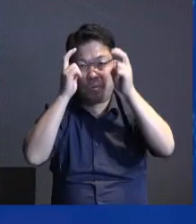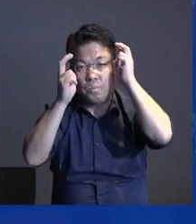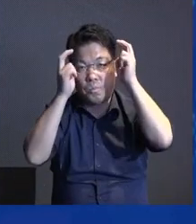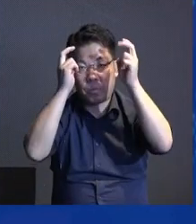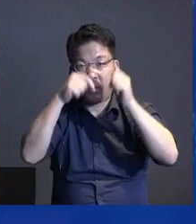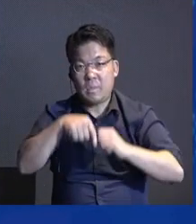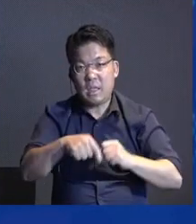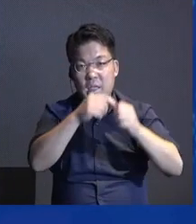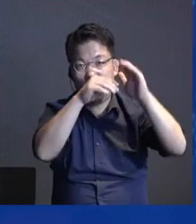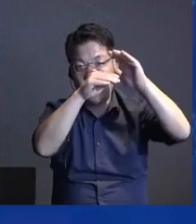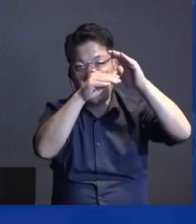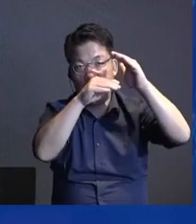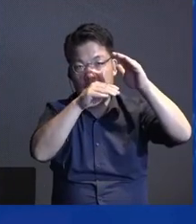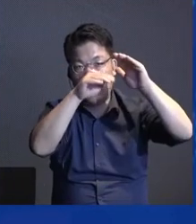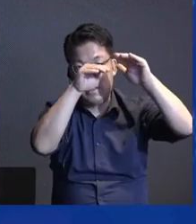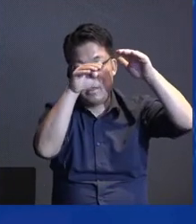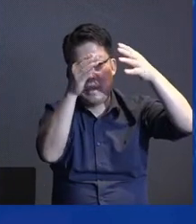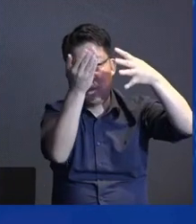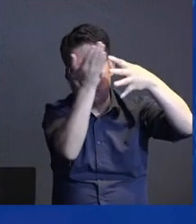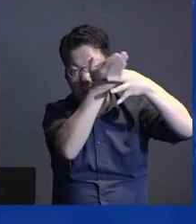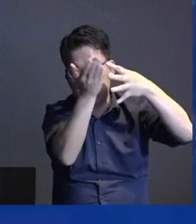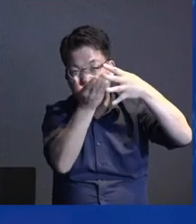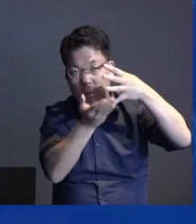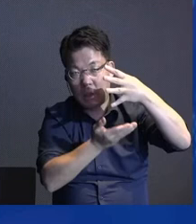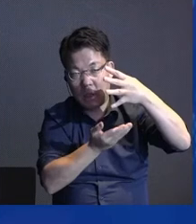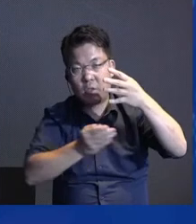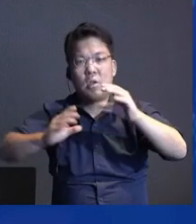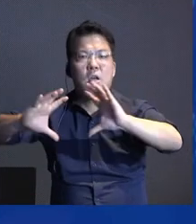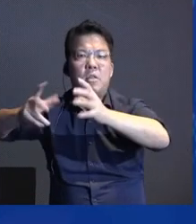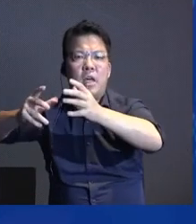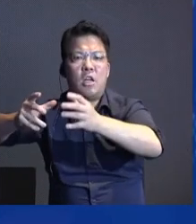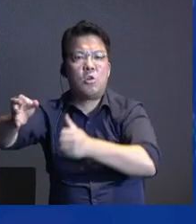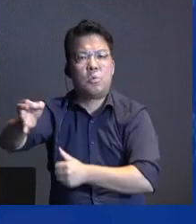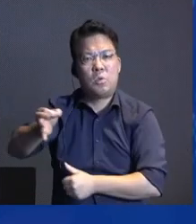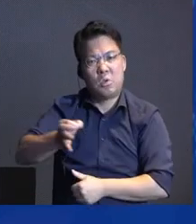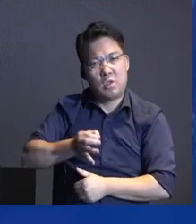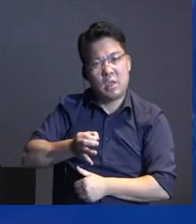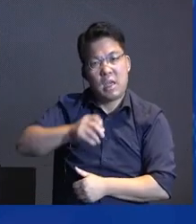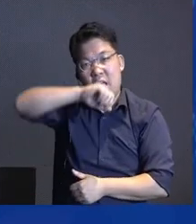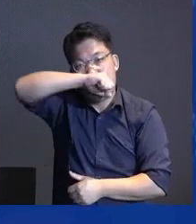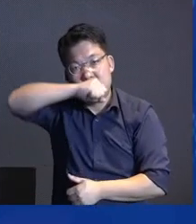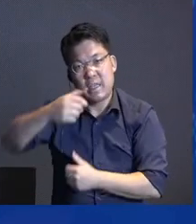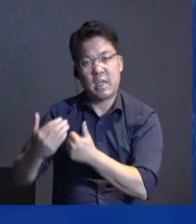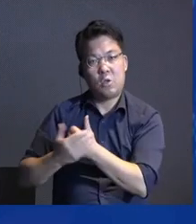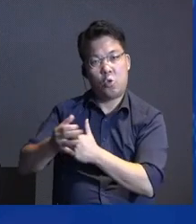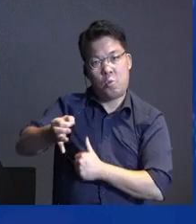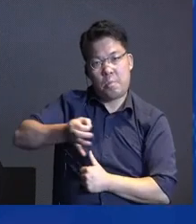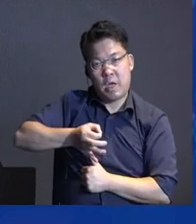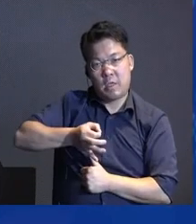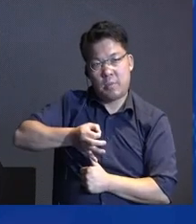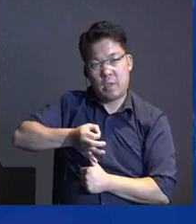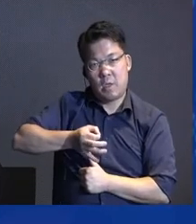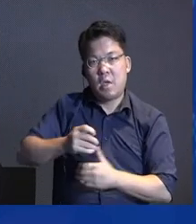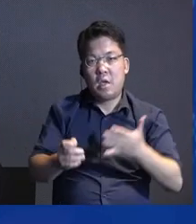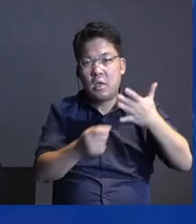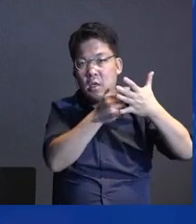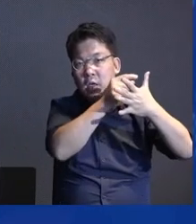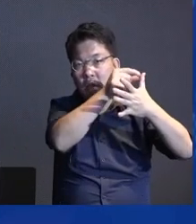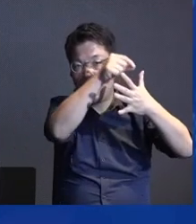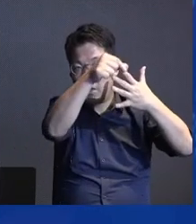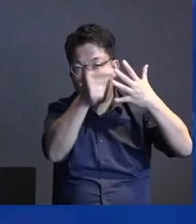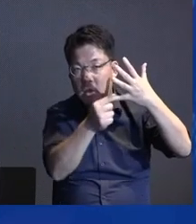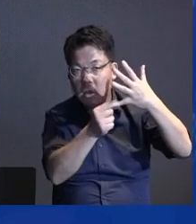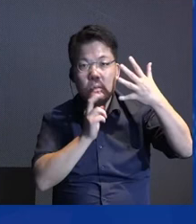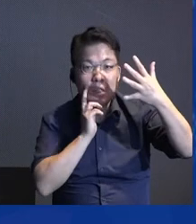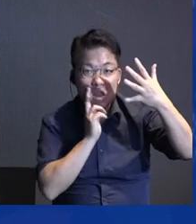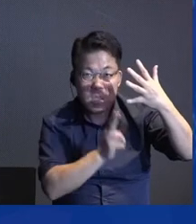income. But on the other hand, the amount of the care increase and the difficulty level of the response